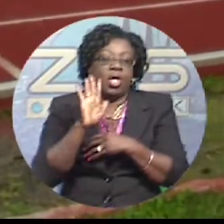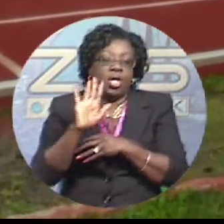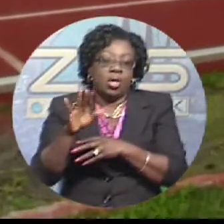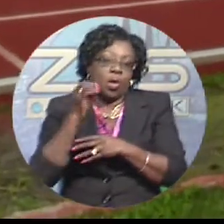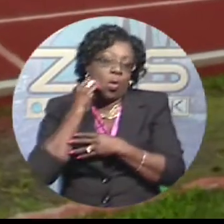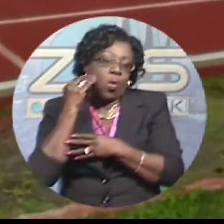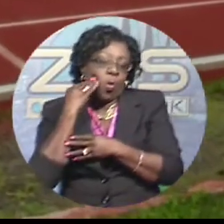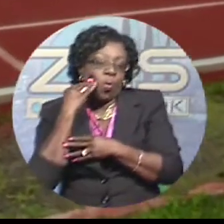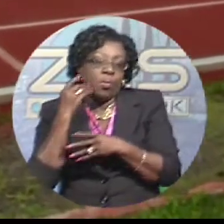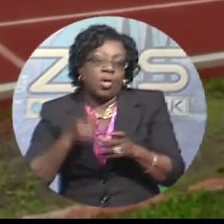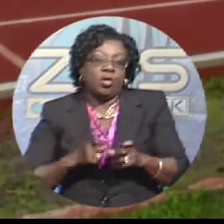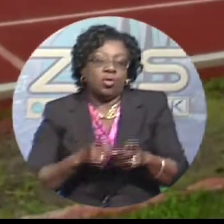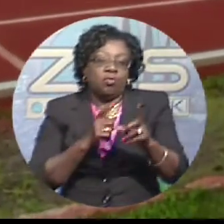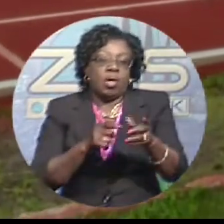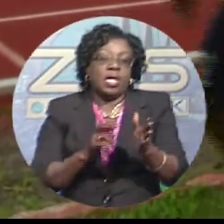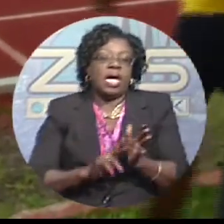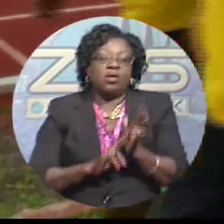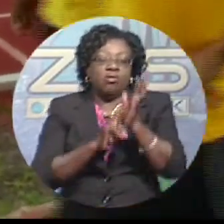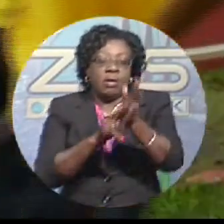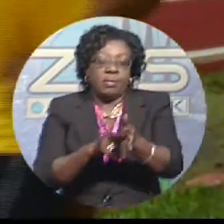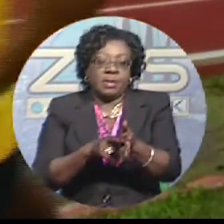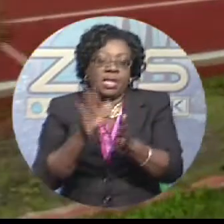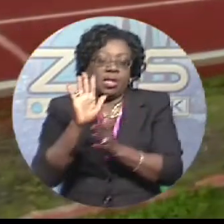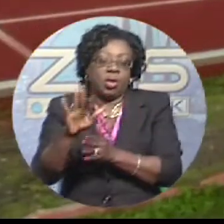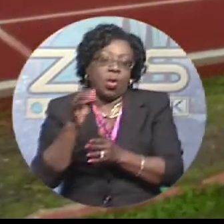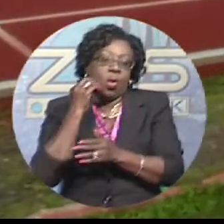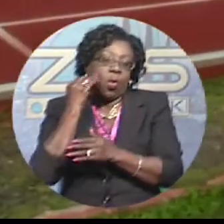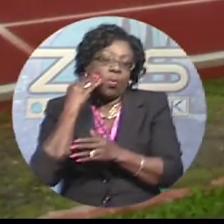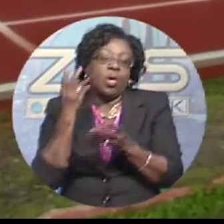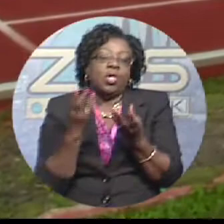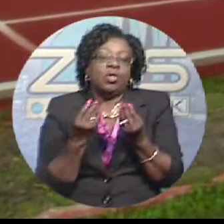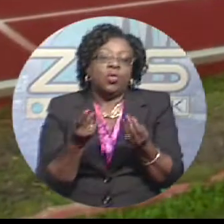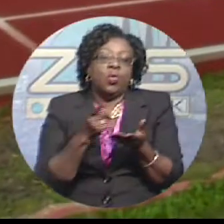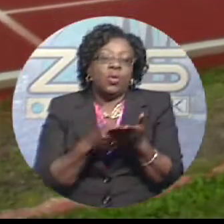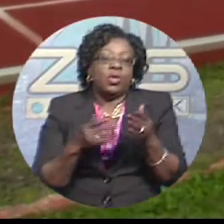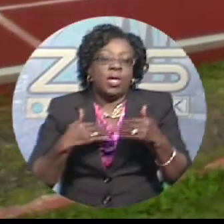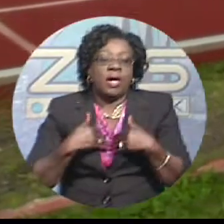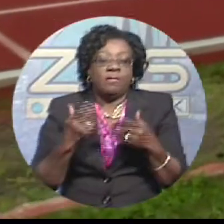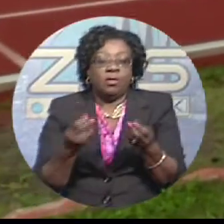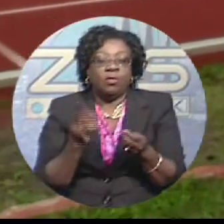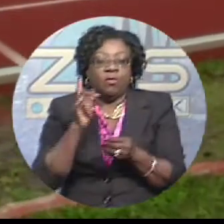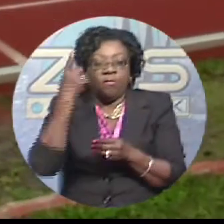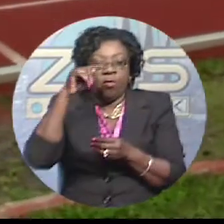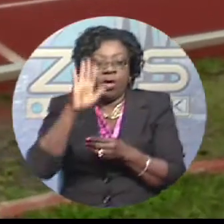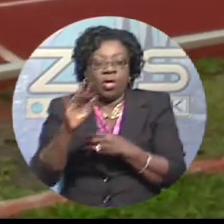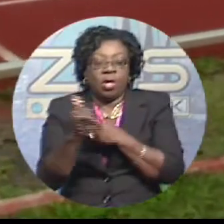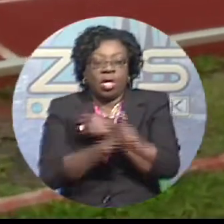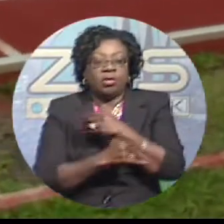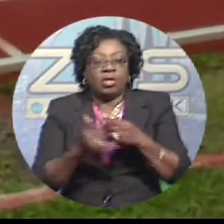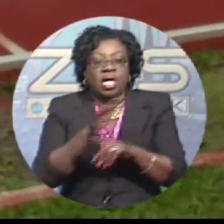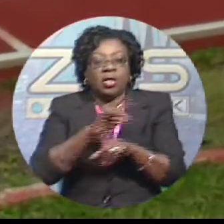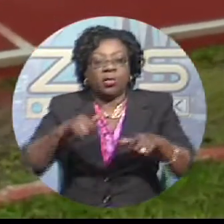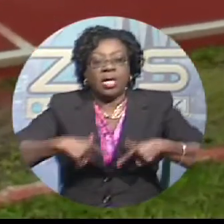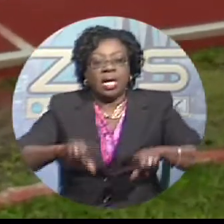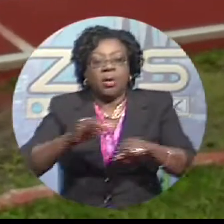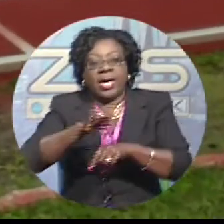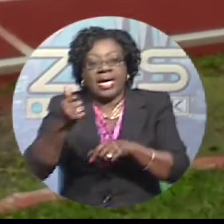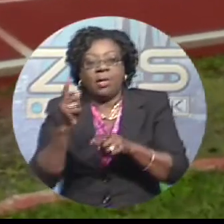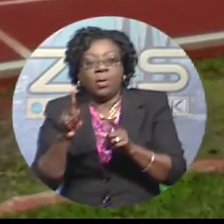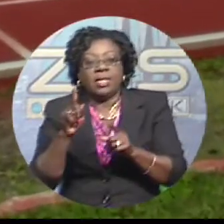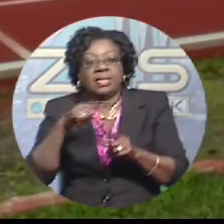the rock. And you must always, at all times, do what you have to do for your country. And don't let anybody else tell